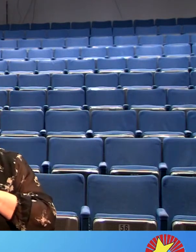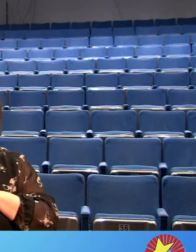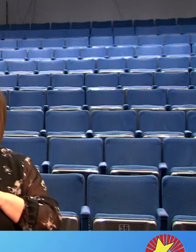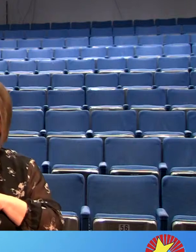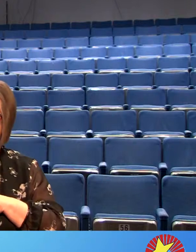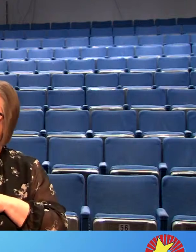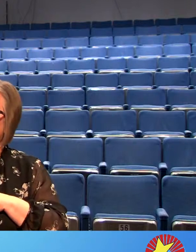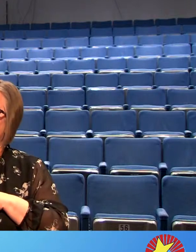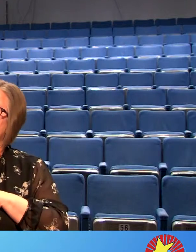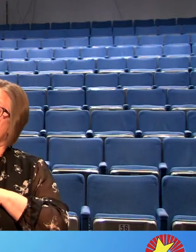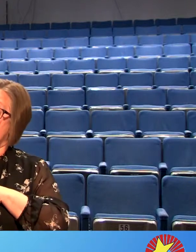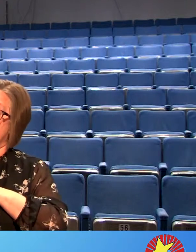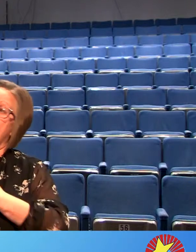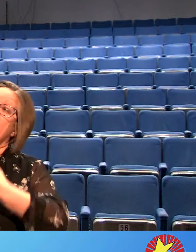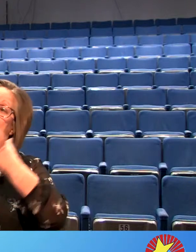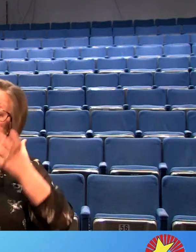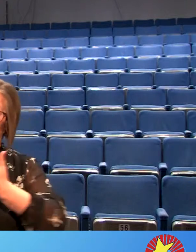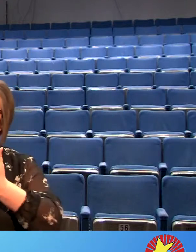patterns.